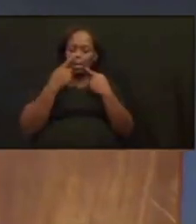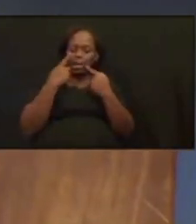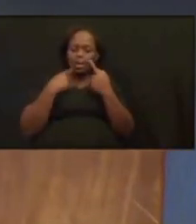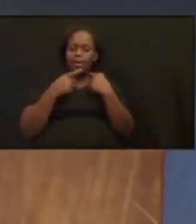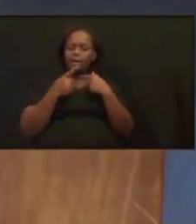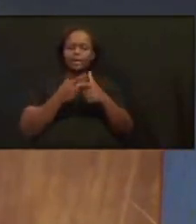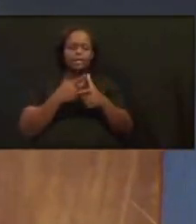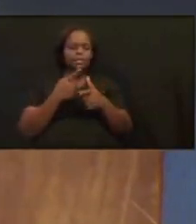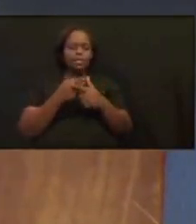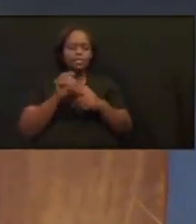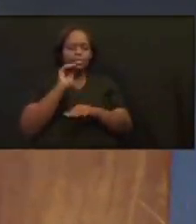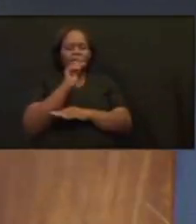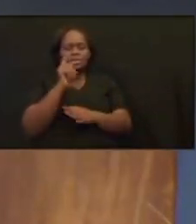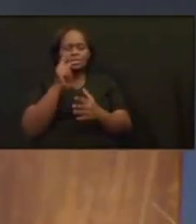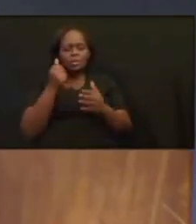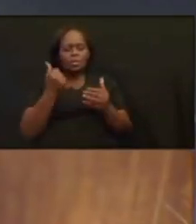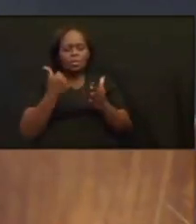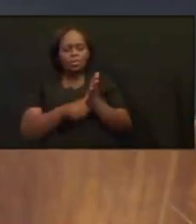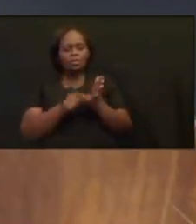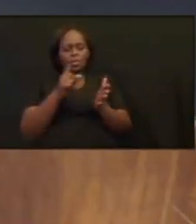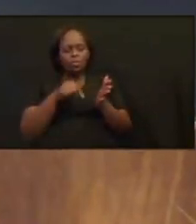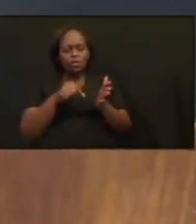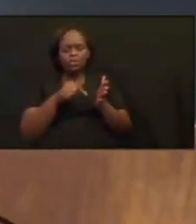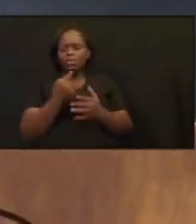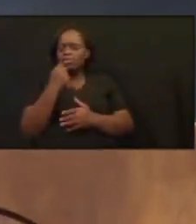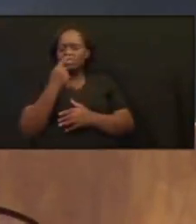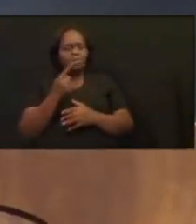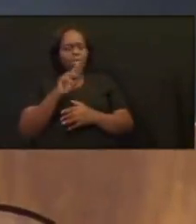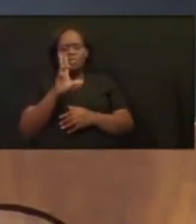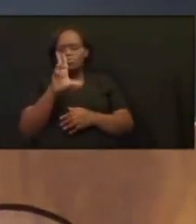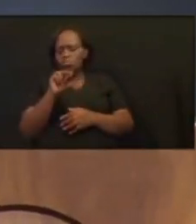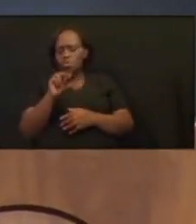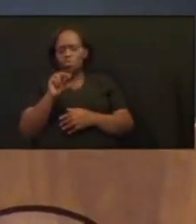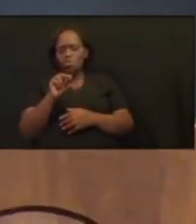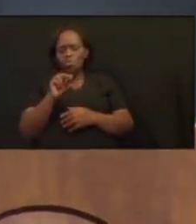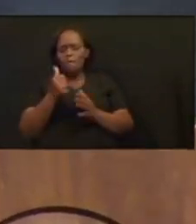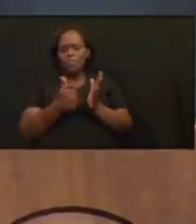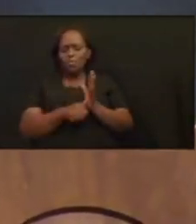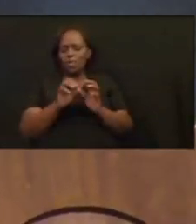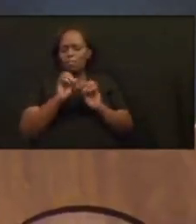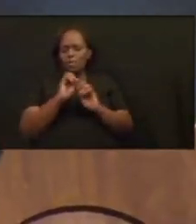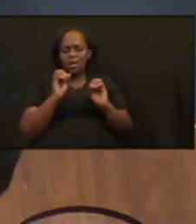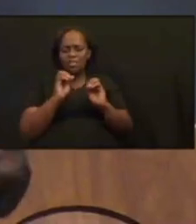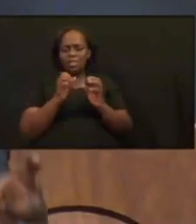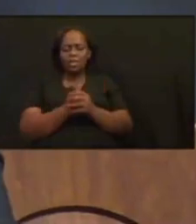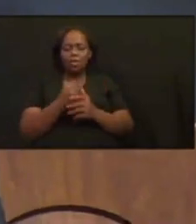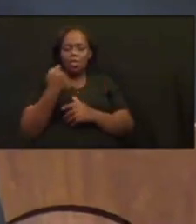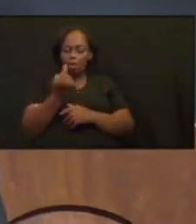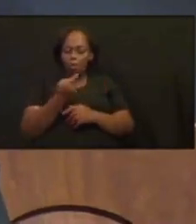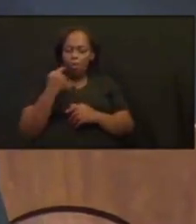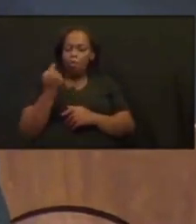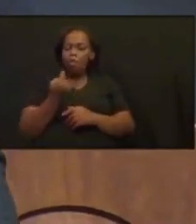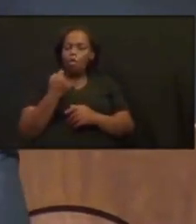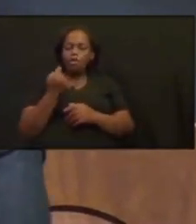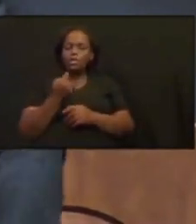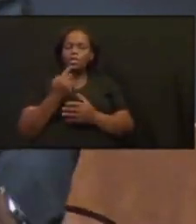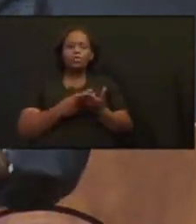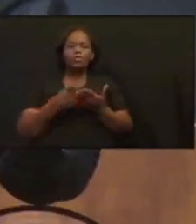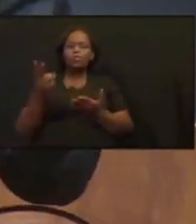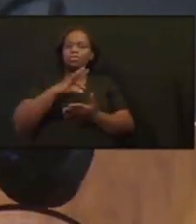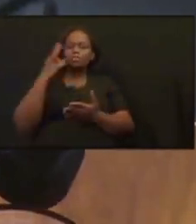World evangelization is the first biblical index that revival has come. There